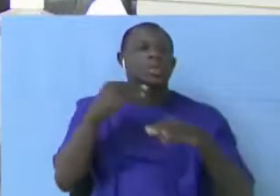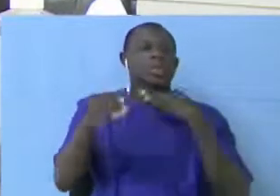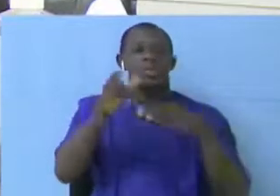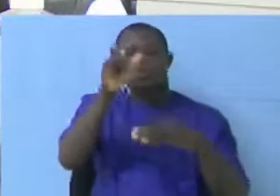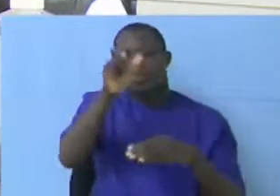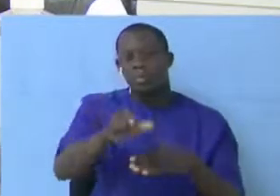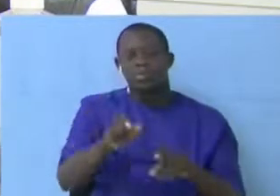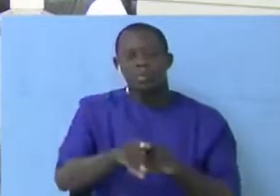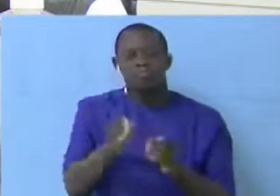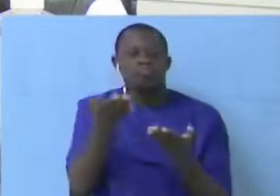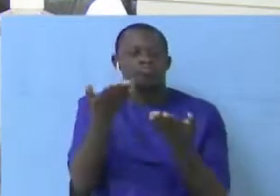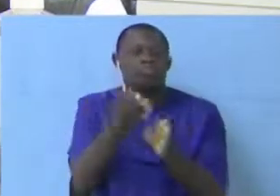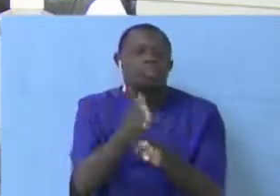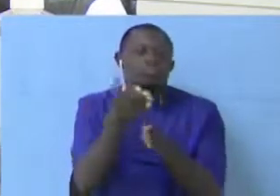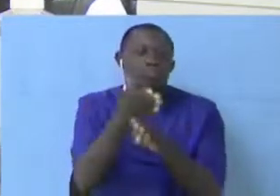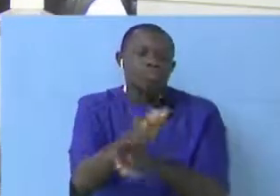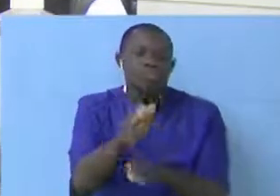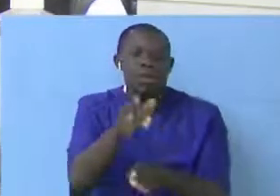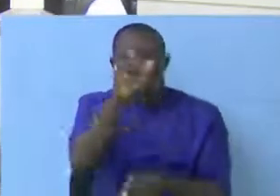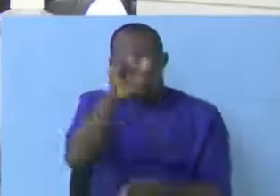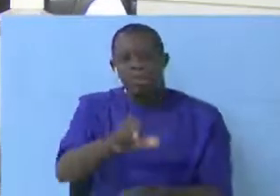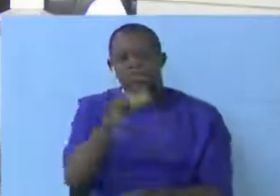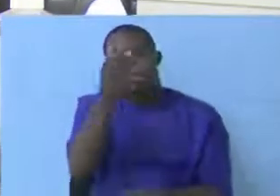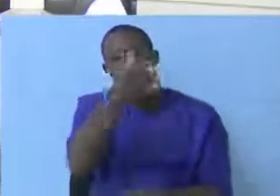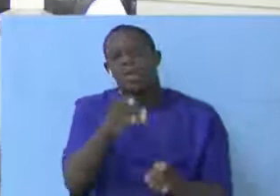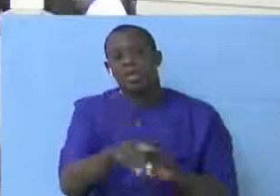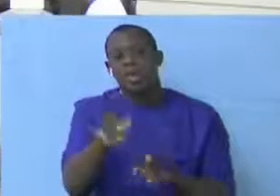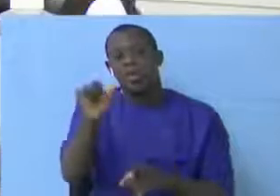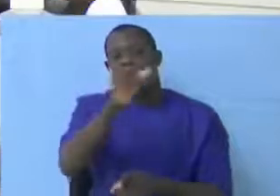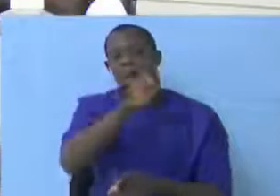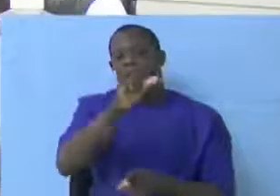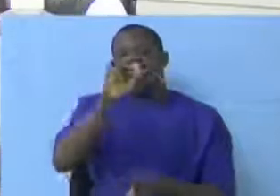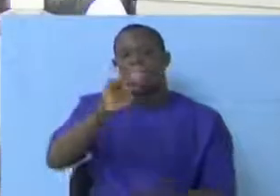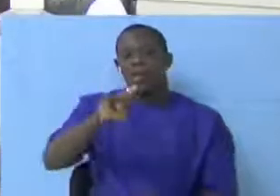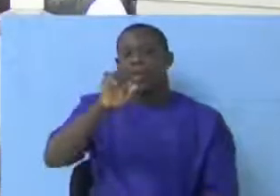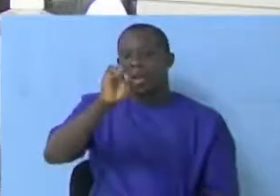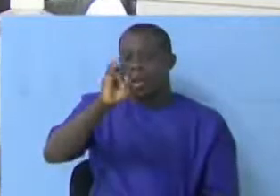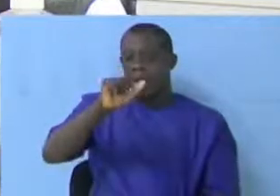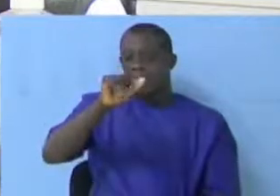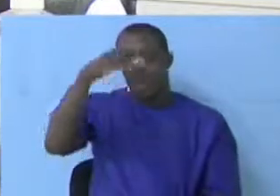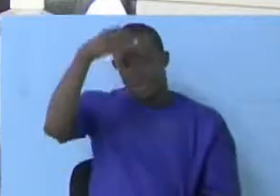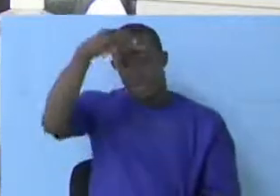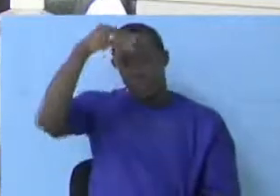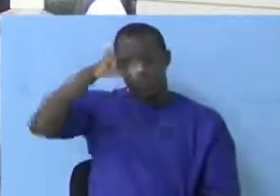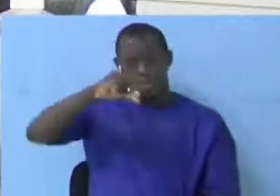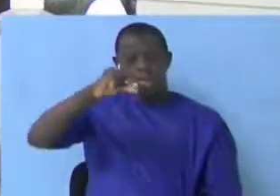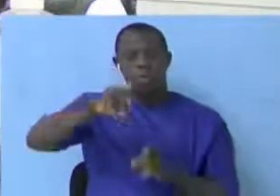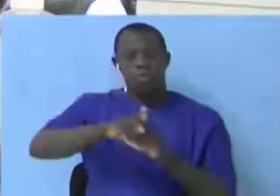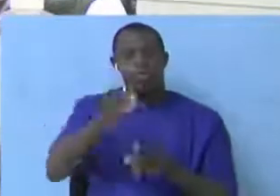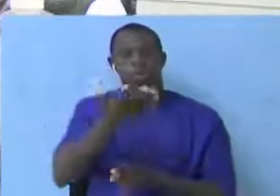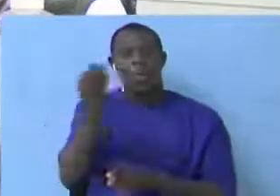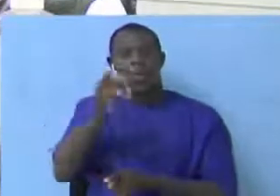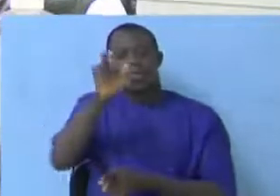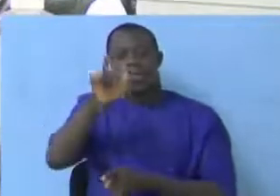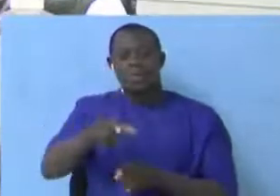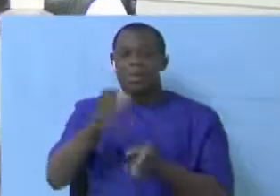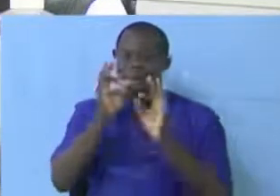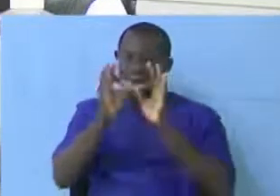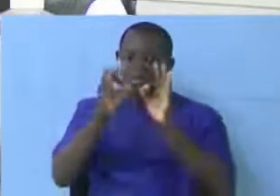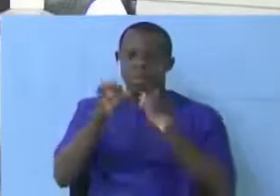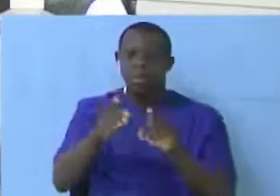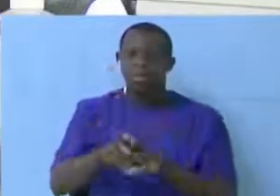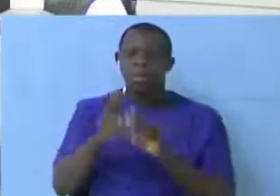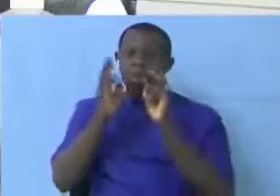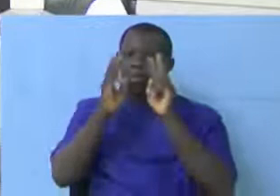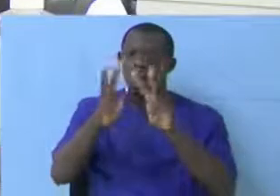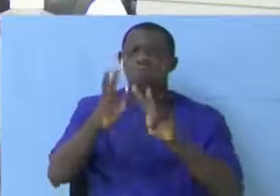faje and buried him there. ya badeji. So back to the NIA headquarters, when I was briefed, Say kabe mutana I looked at all the evidence.